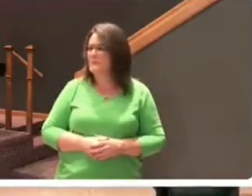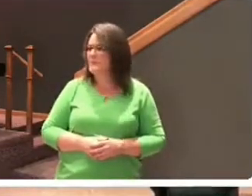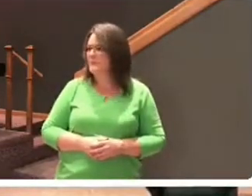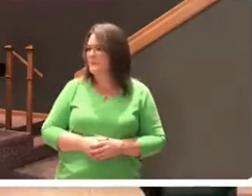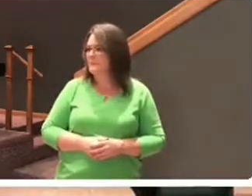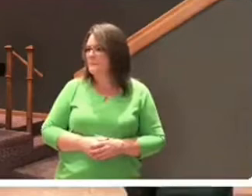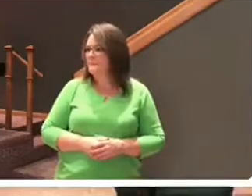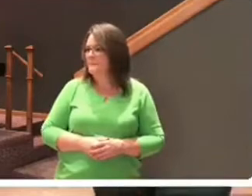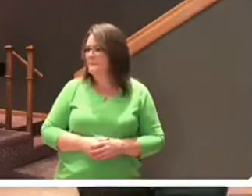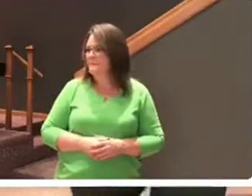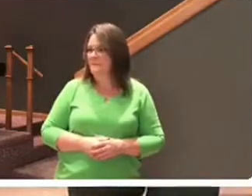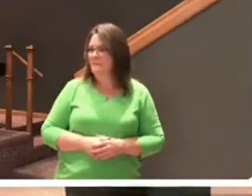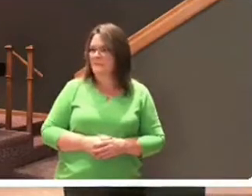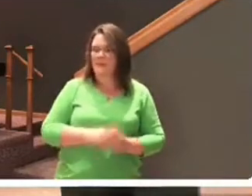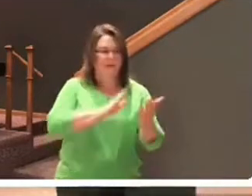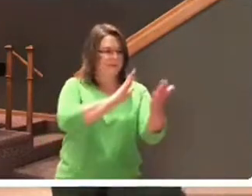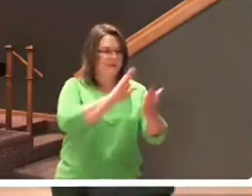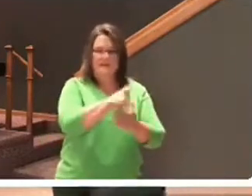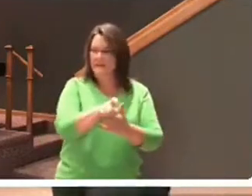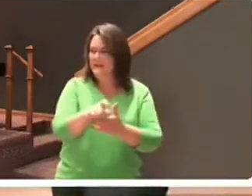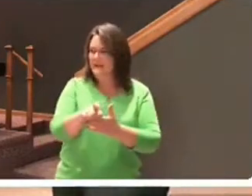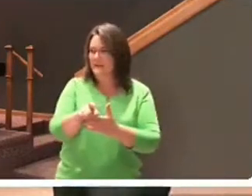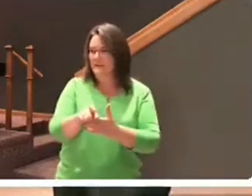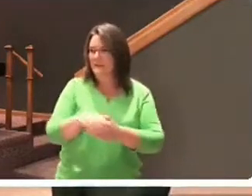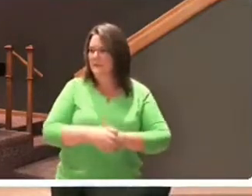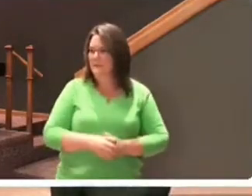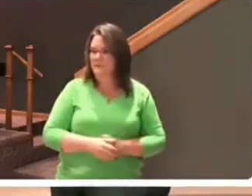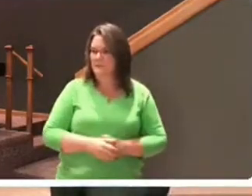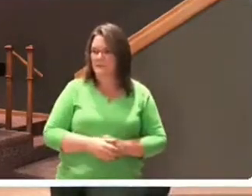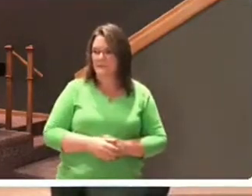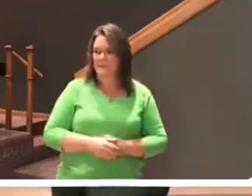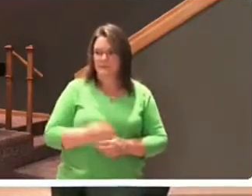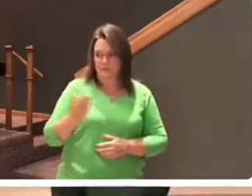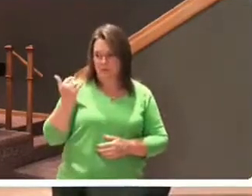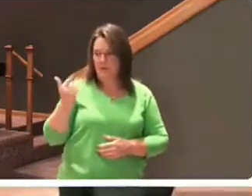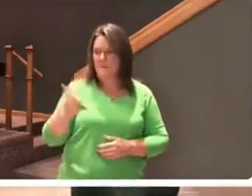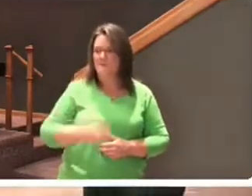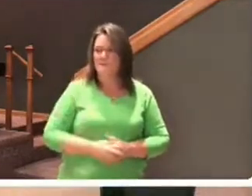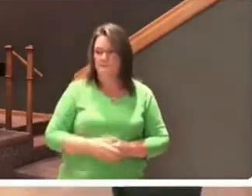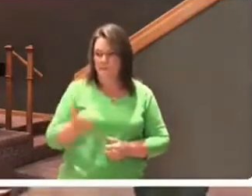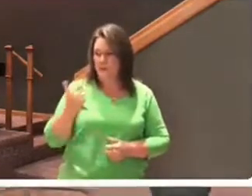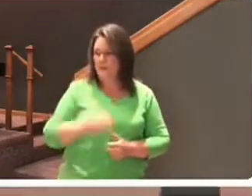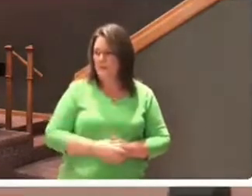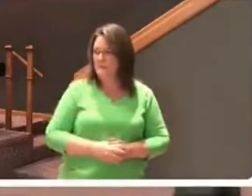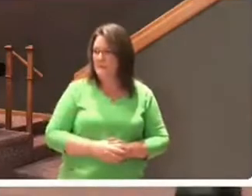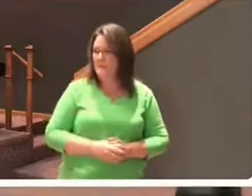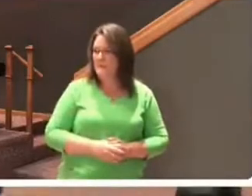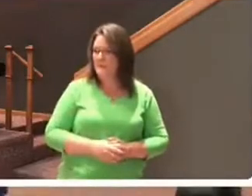How many other people you're facing a need? Come on. Come on.